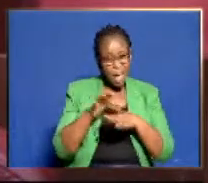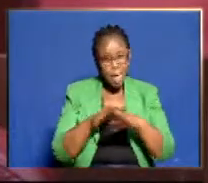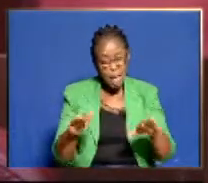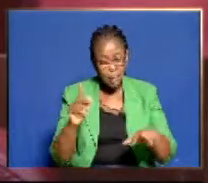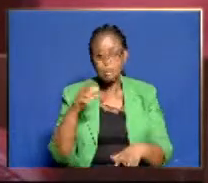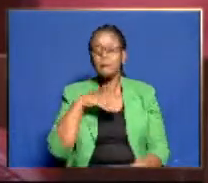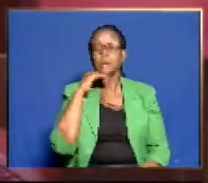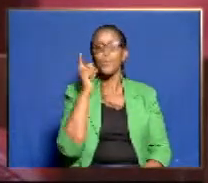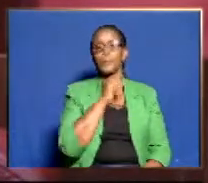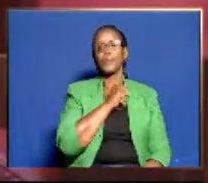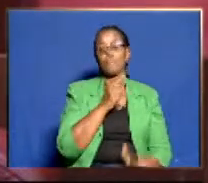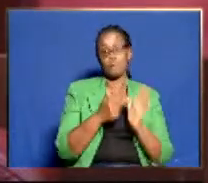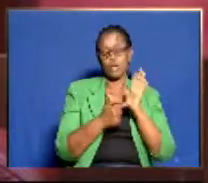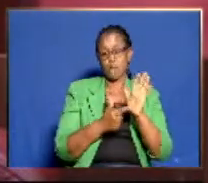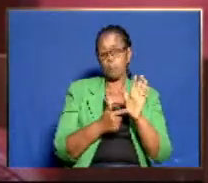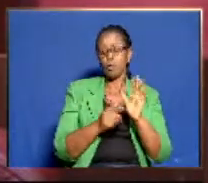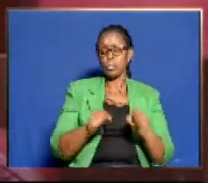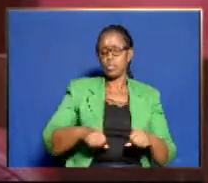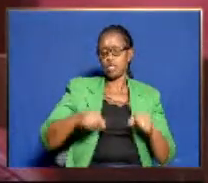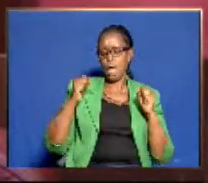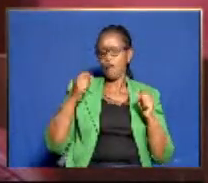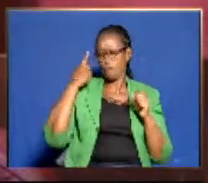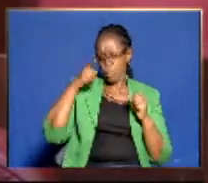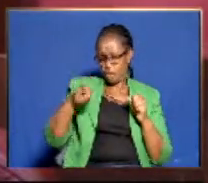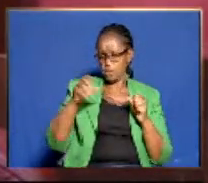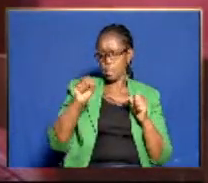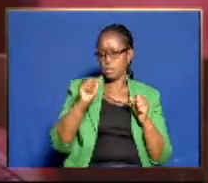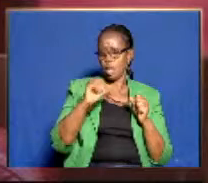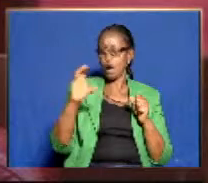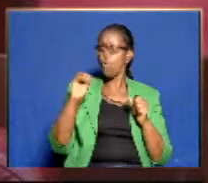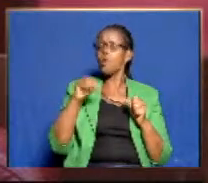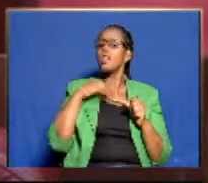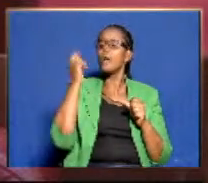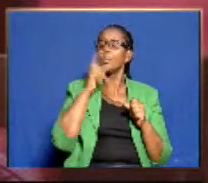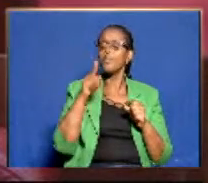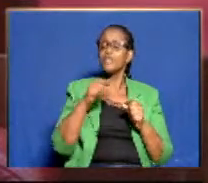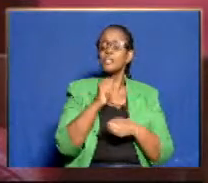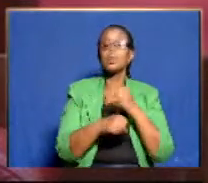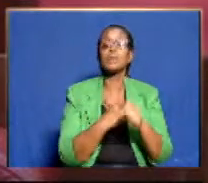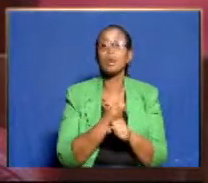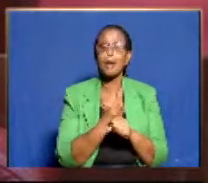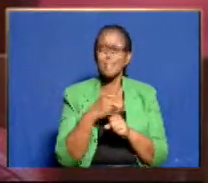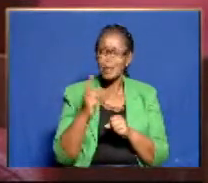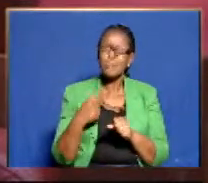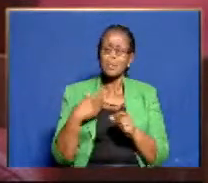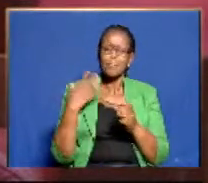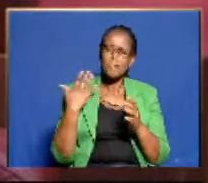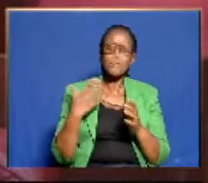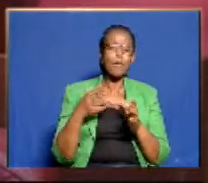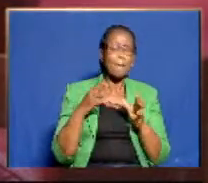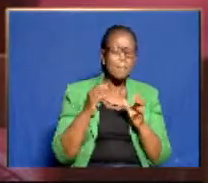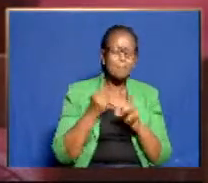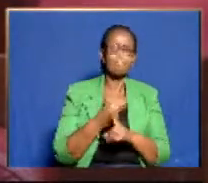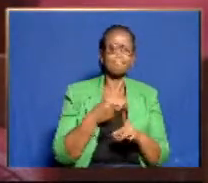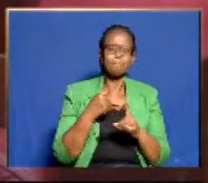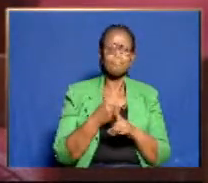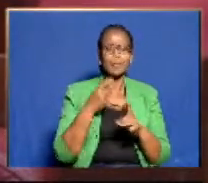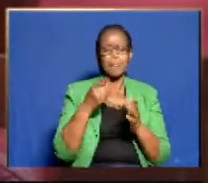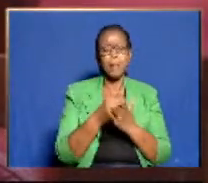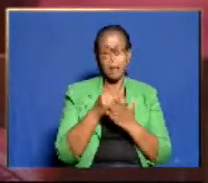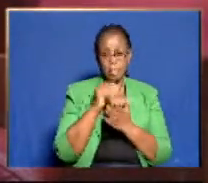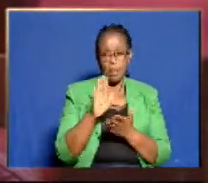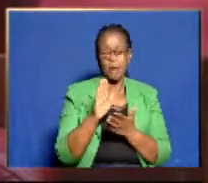of Taita Taveta SACCO early this year. And these are people who have been pushing for their money, because their land was settled by squatters, and